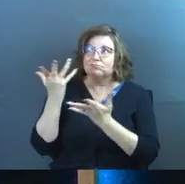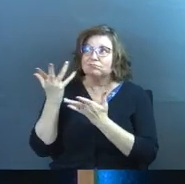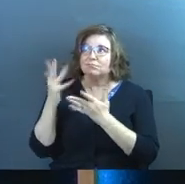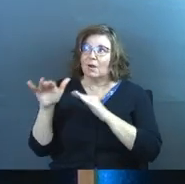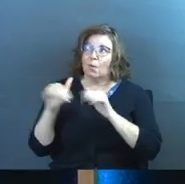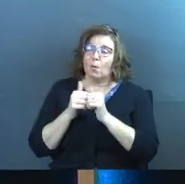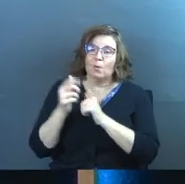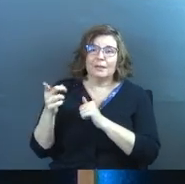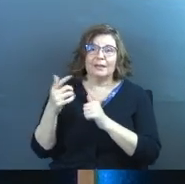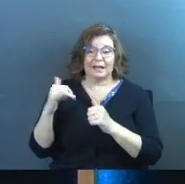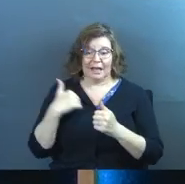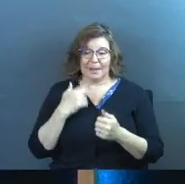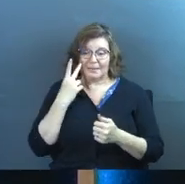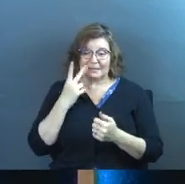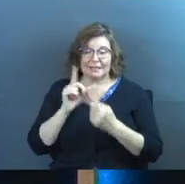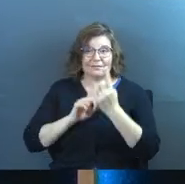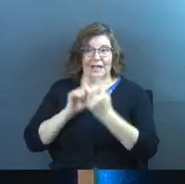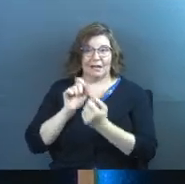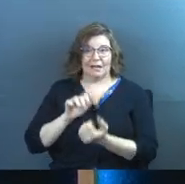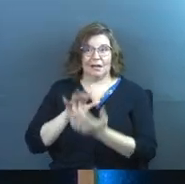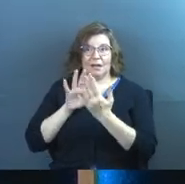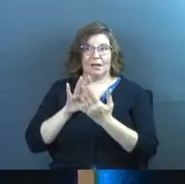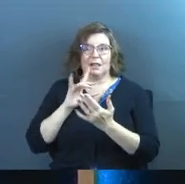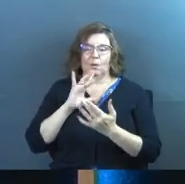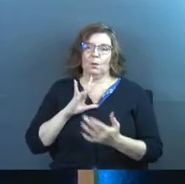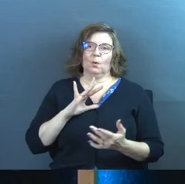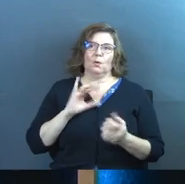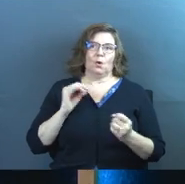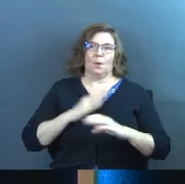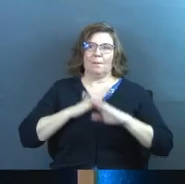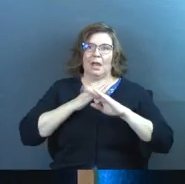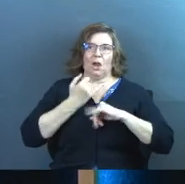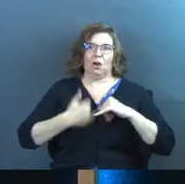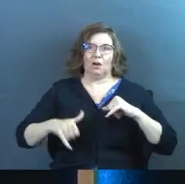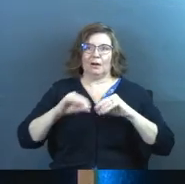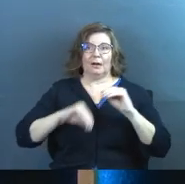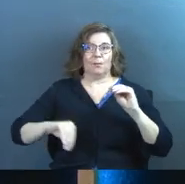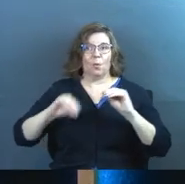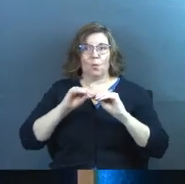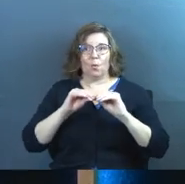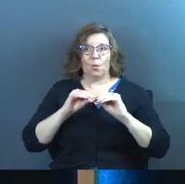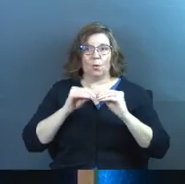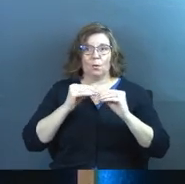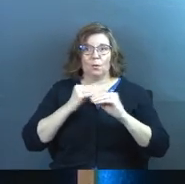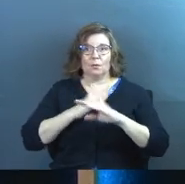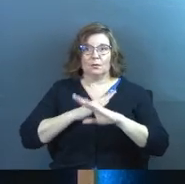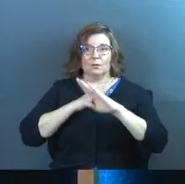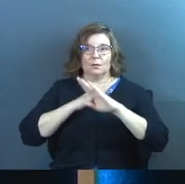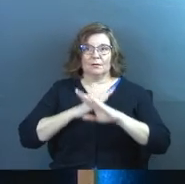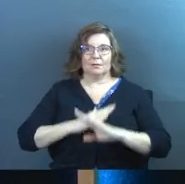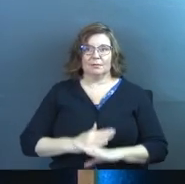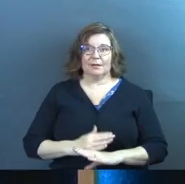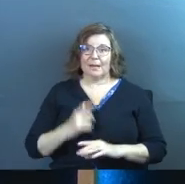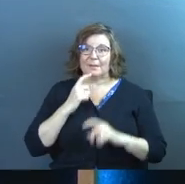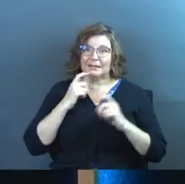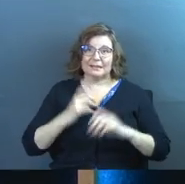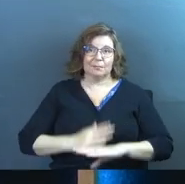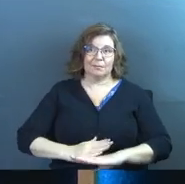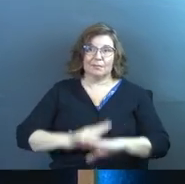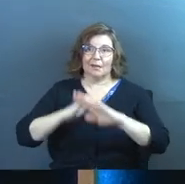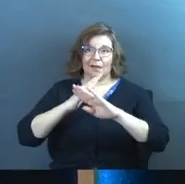and I walk with, it's like I'm going to see him face-to-face, and there's going to be no barrier anymore. And my sin will not be in the